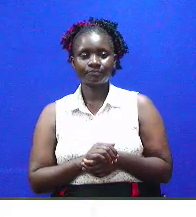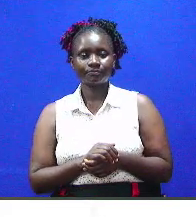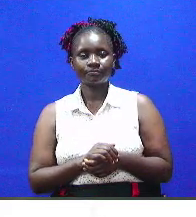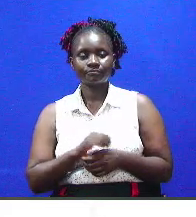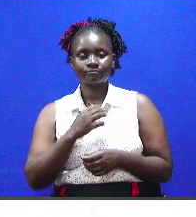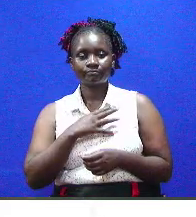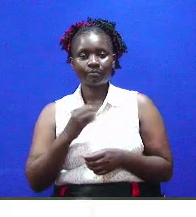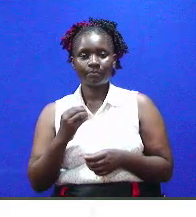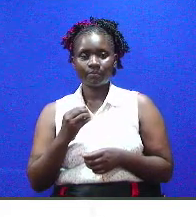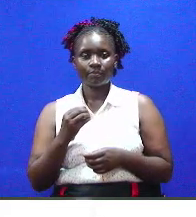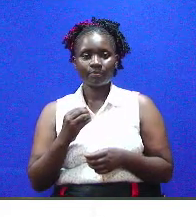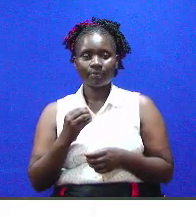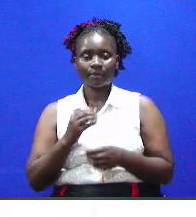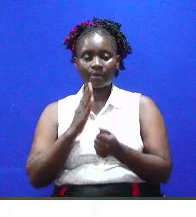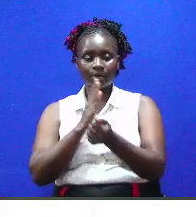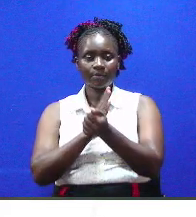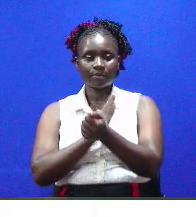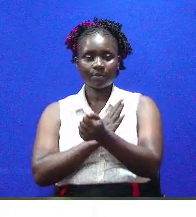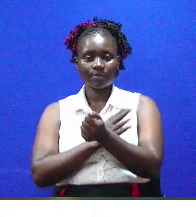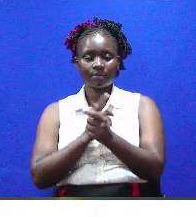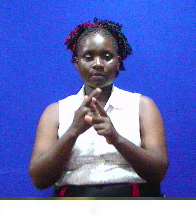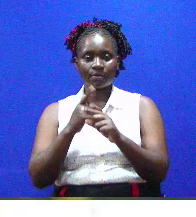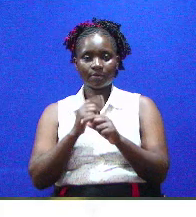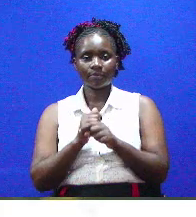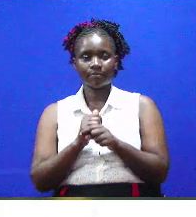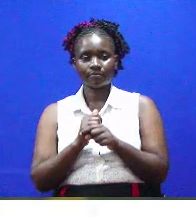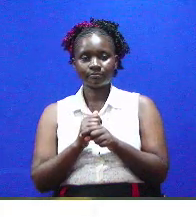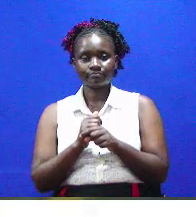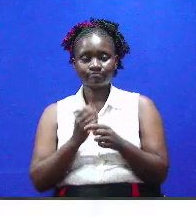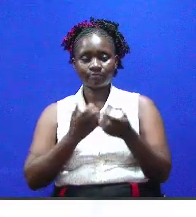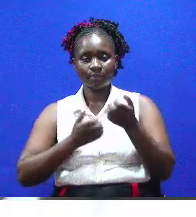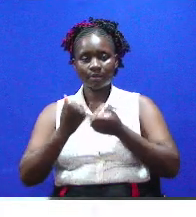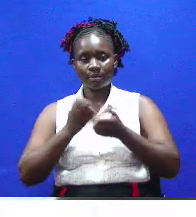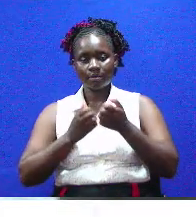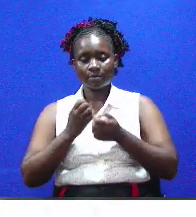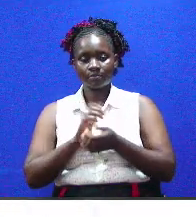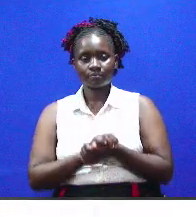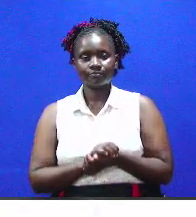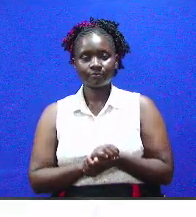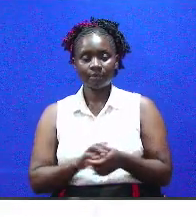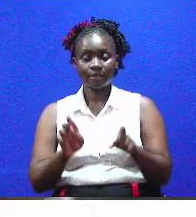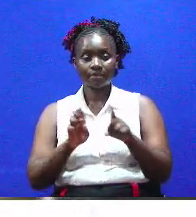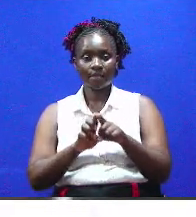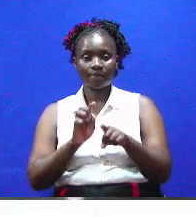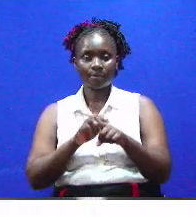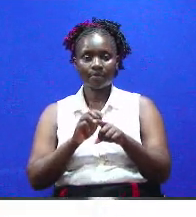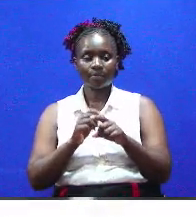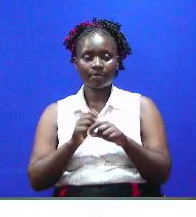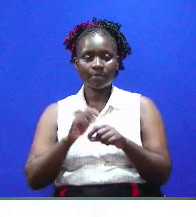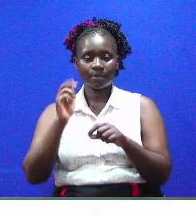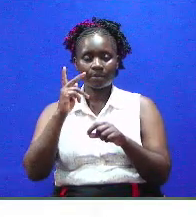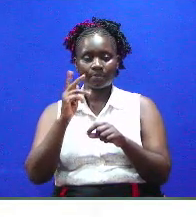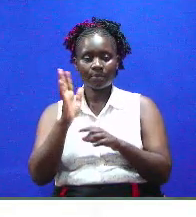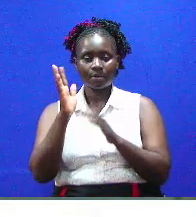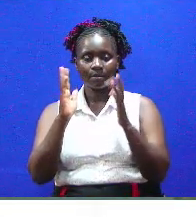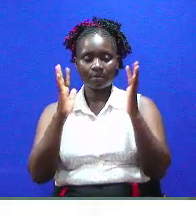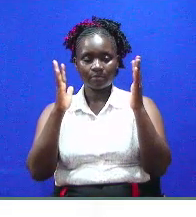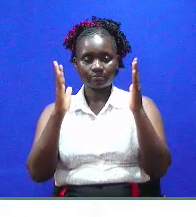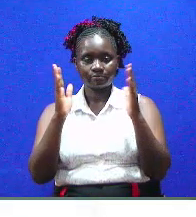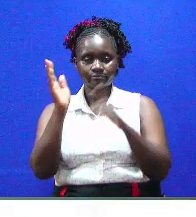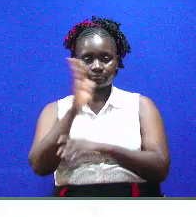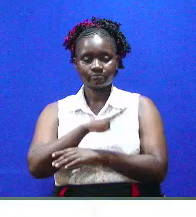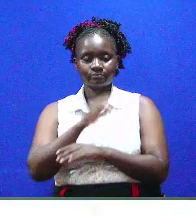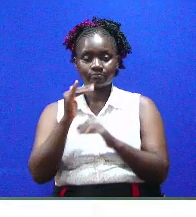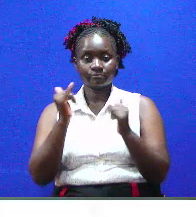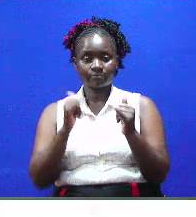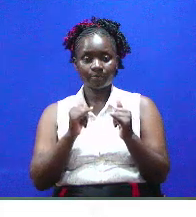and the improvement of our economic fortunes. Chinga ki ense ya Kenya bego chengira litukeri ni nene ni